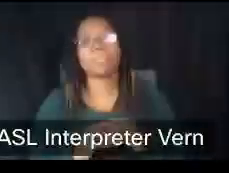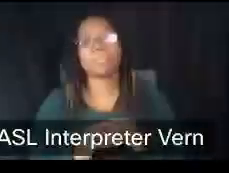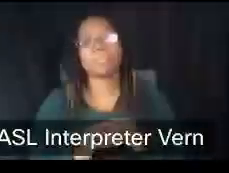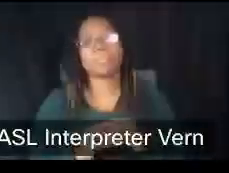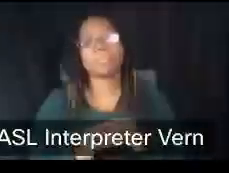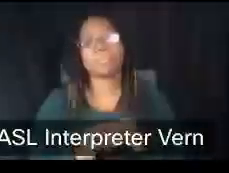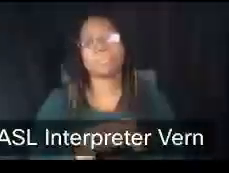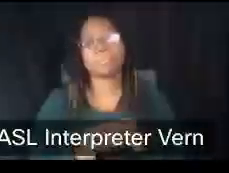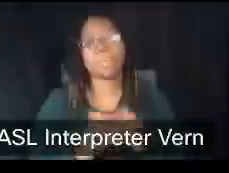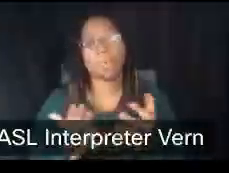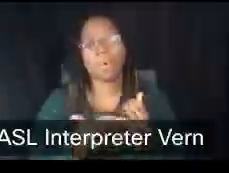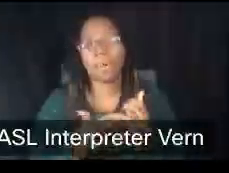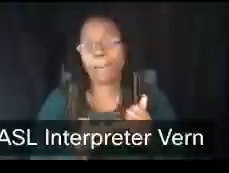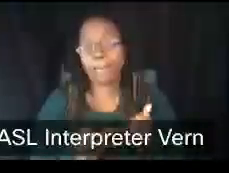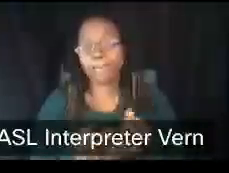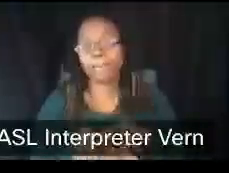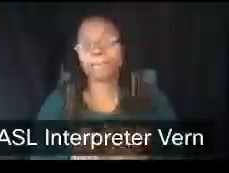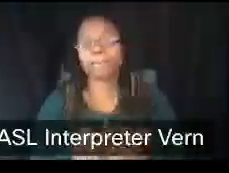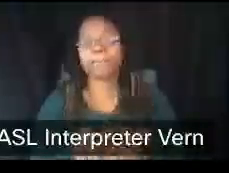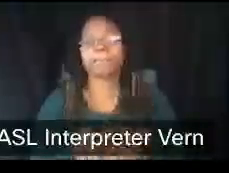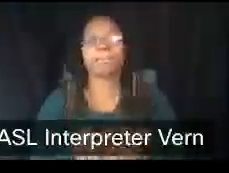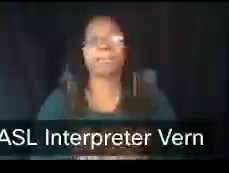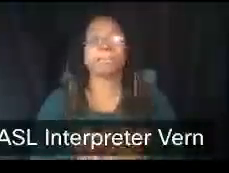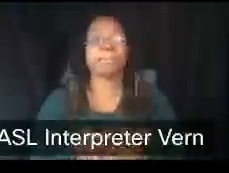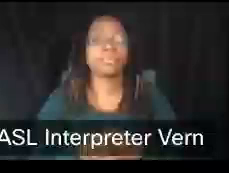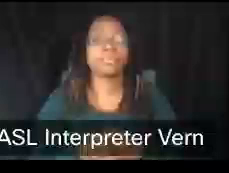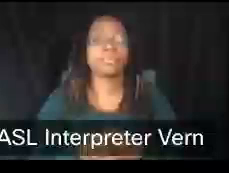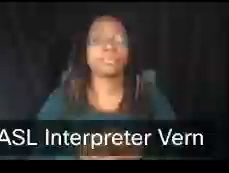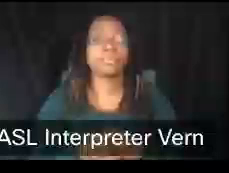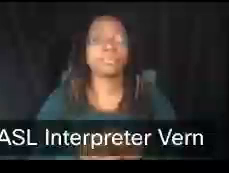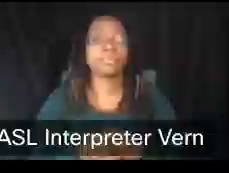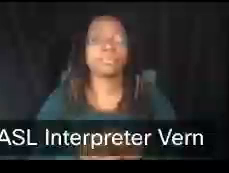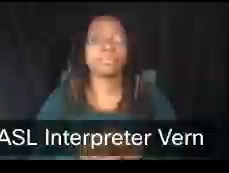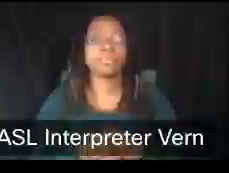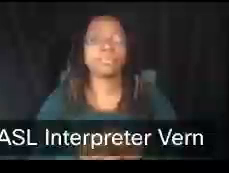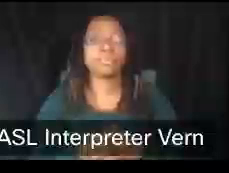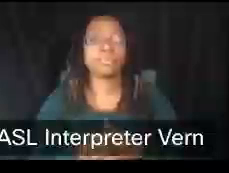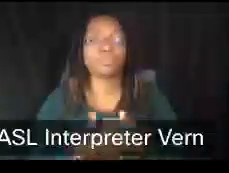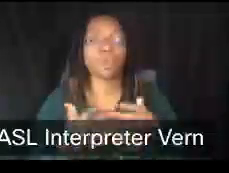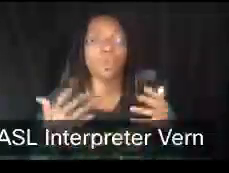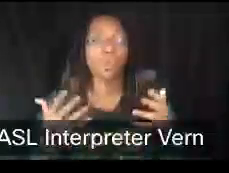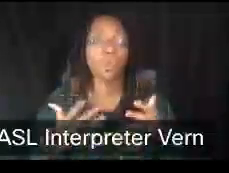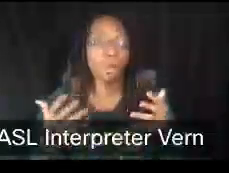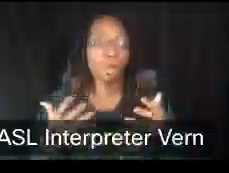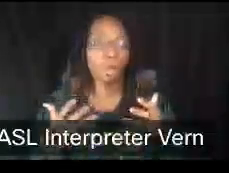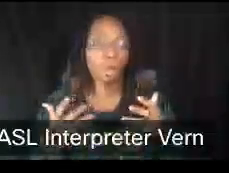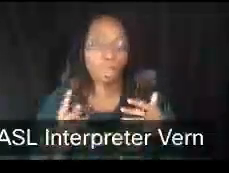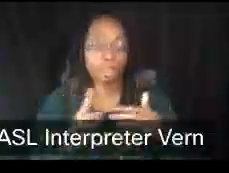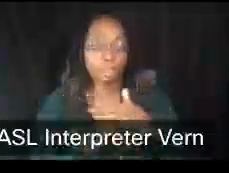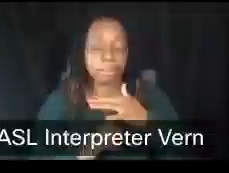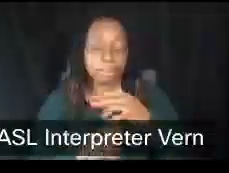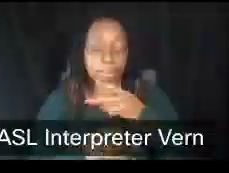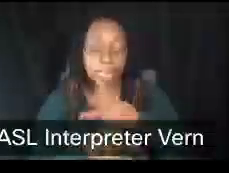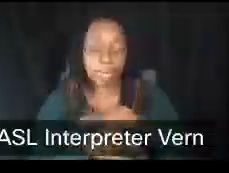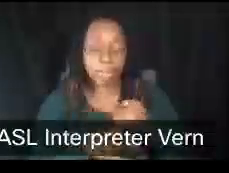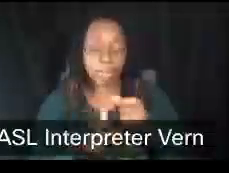what was helpful? What was it that kept you trying